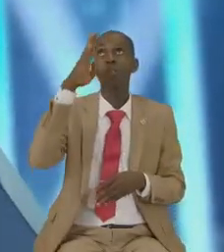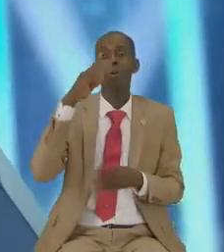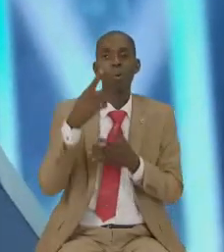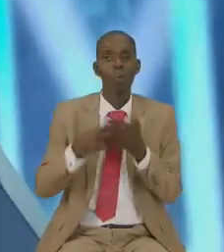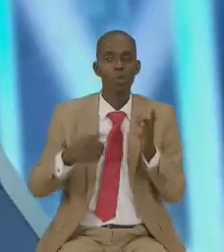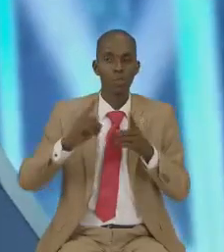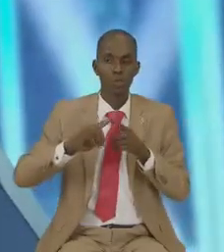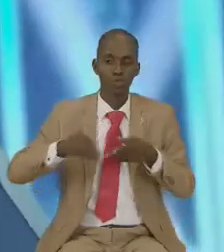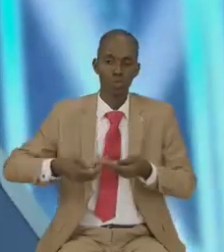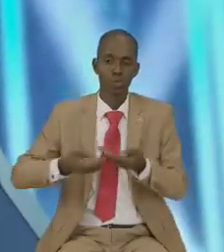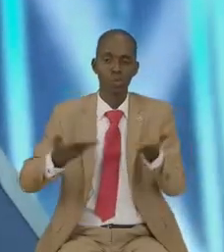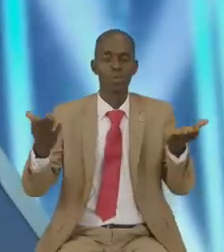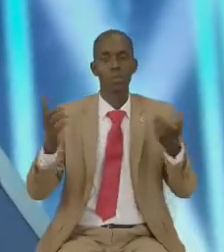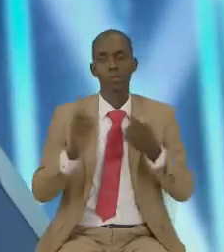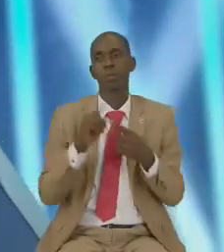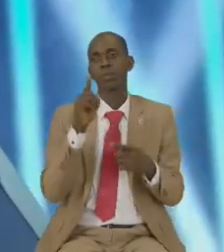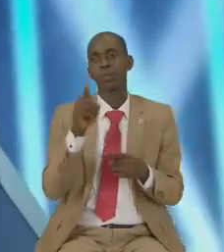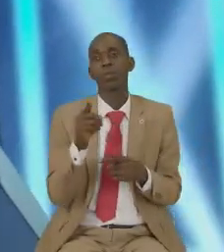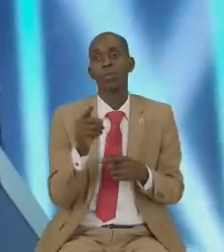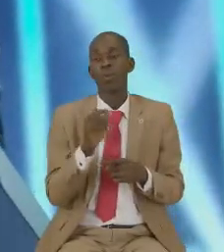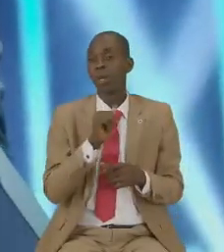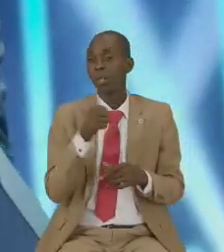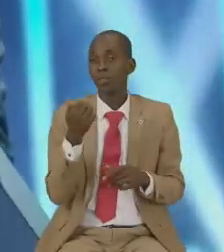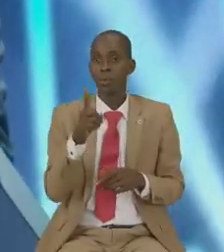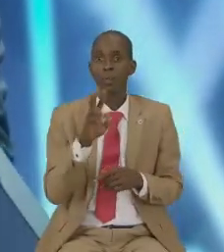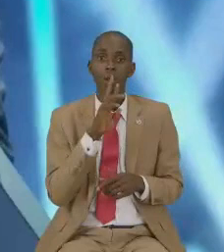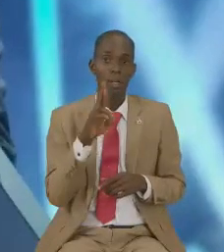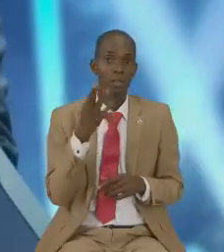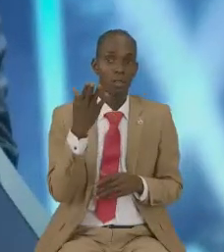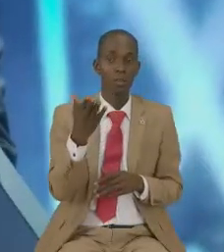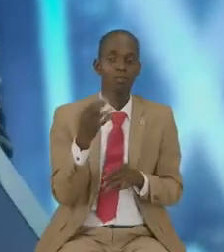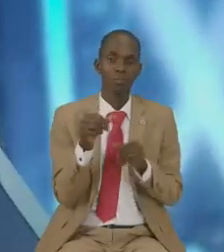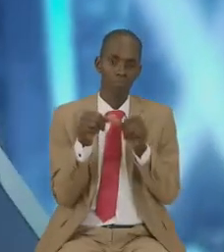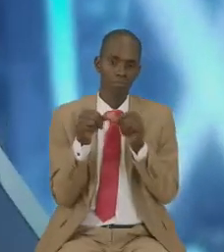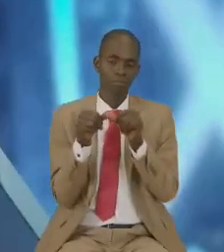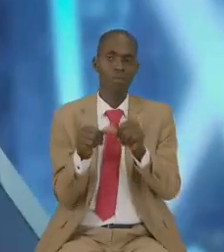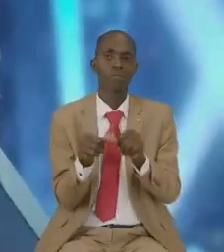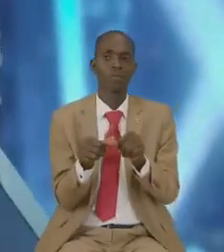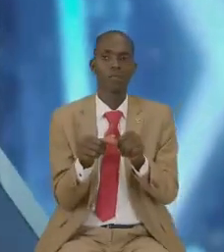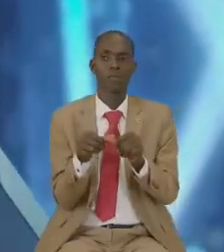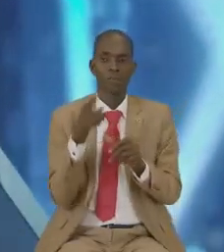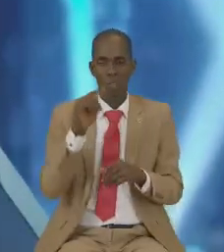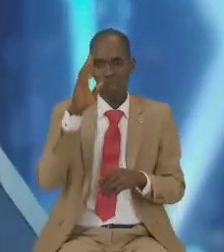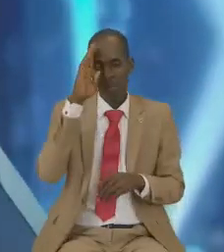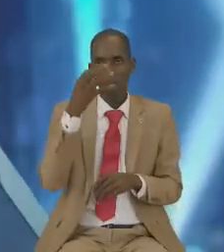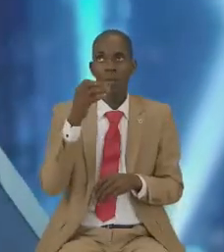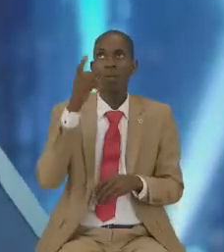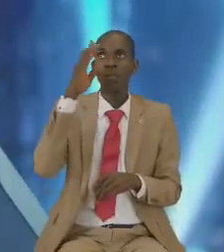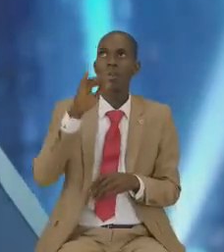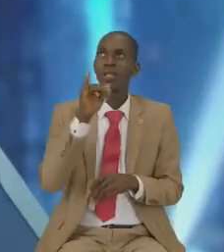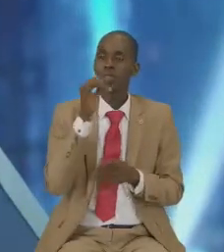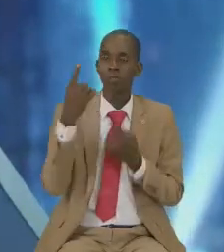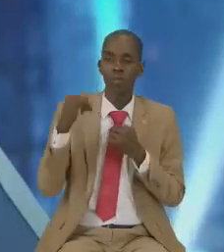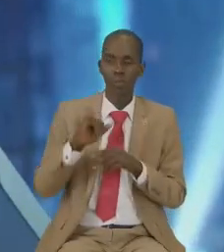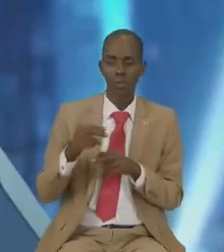Wherever you are, stay tuned. The man of God is coming shortly to